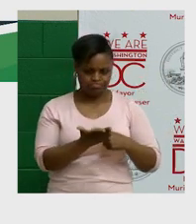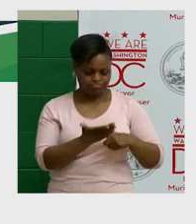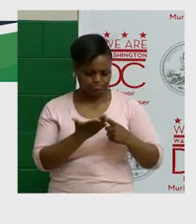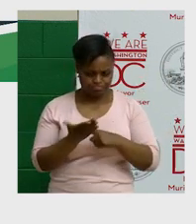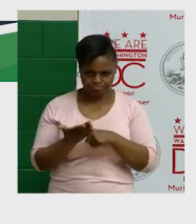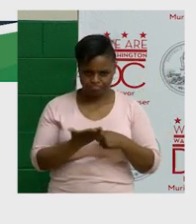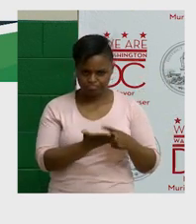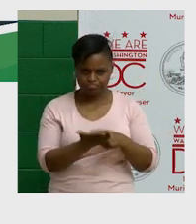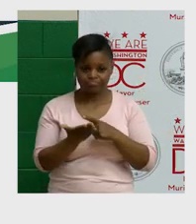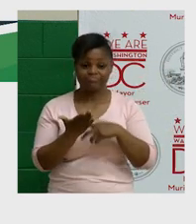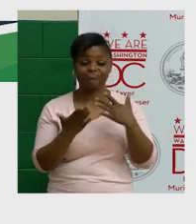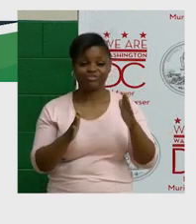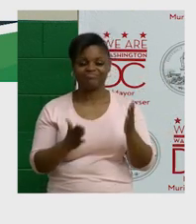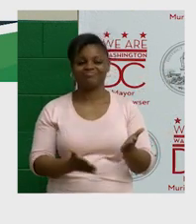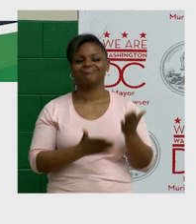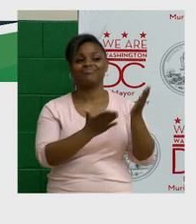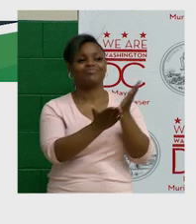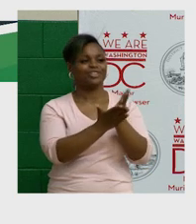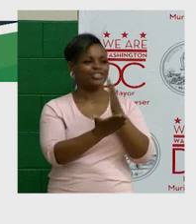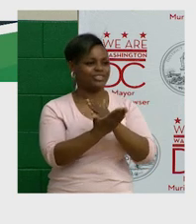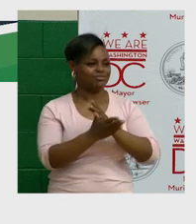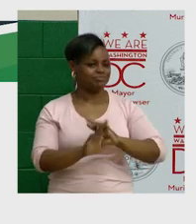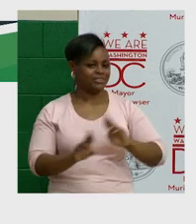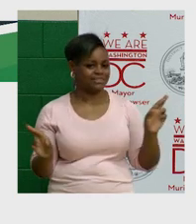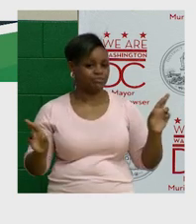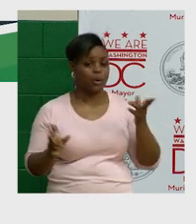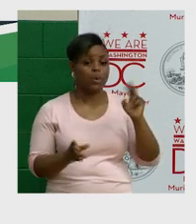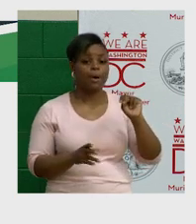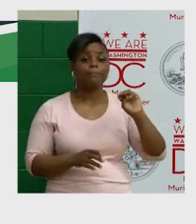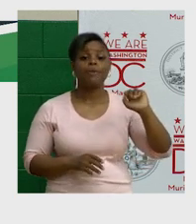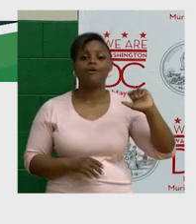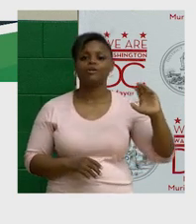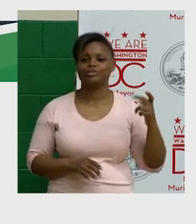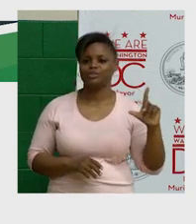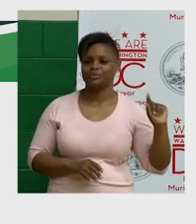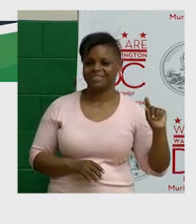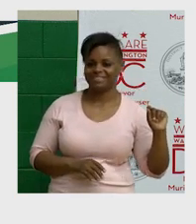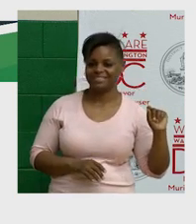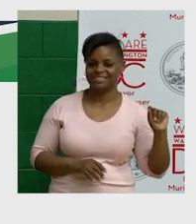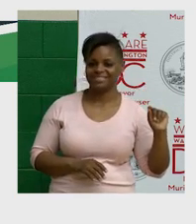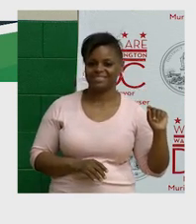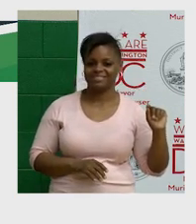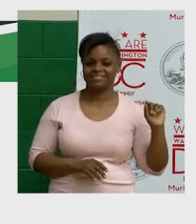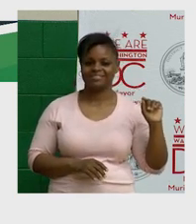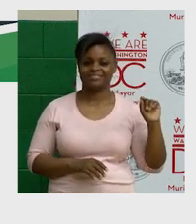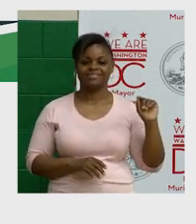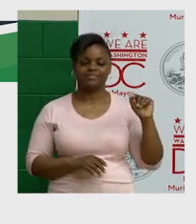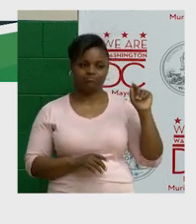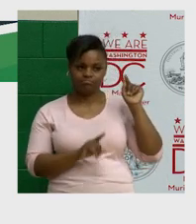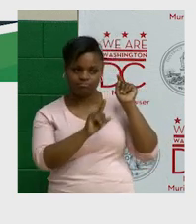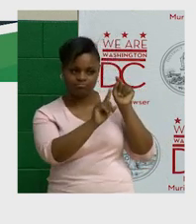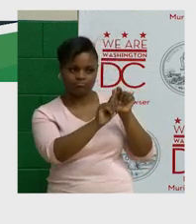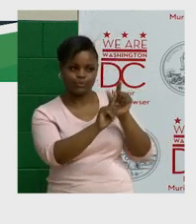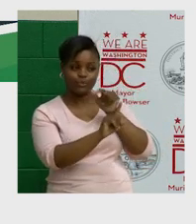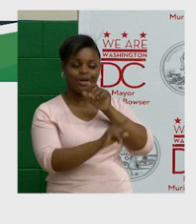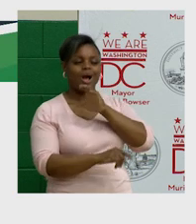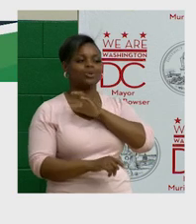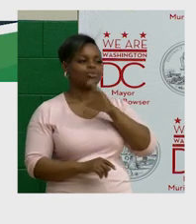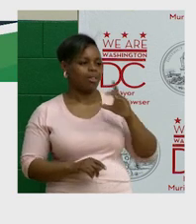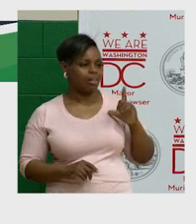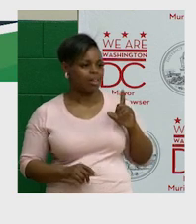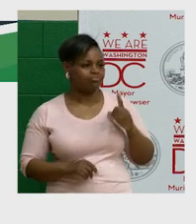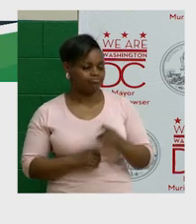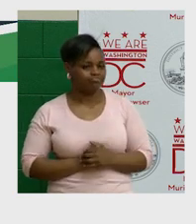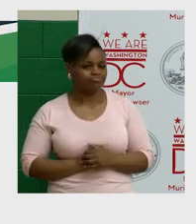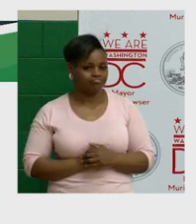year, we will deliver the mayor's budget on March 20th to the DC Council. And then it will turn over to the DC Council where they will hold